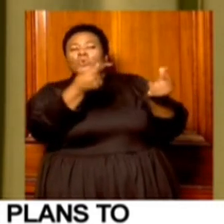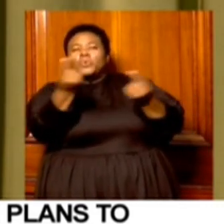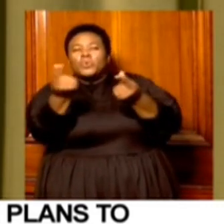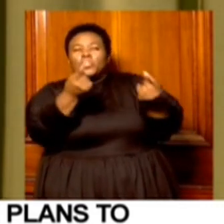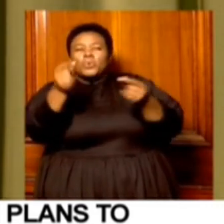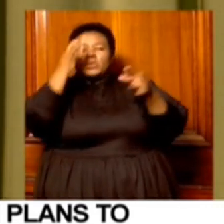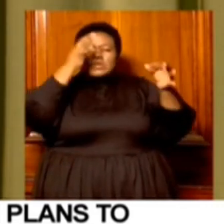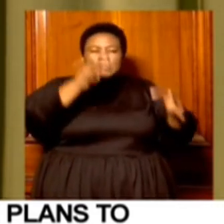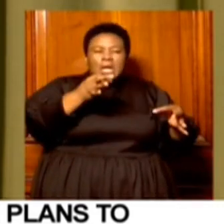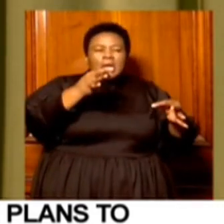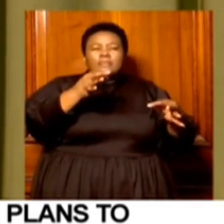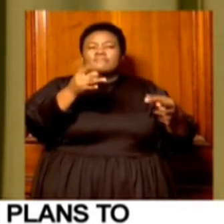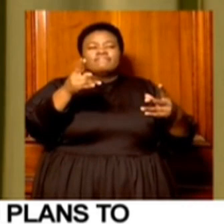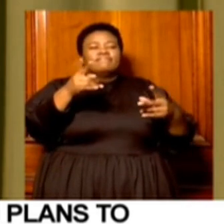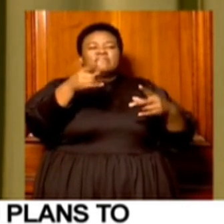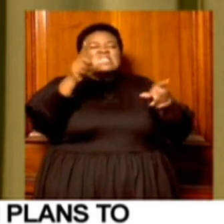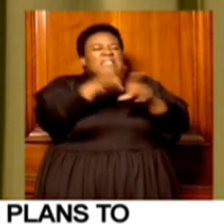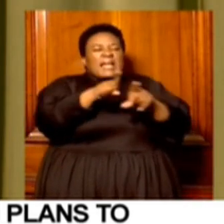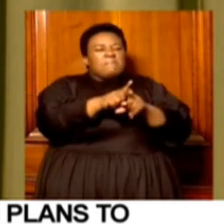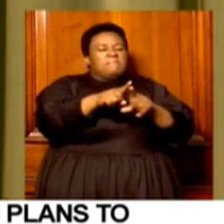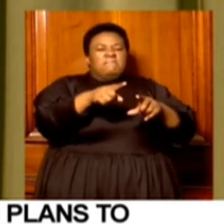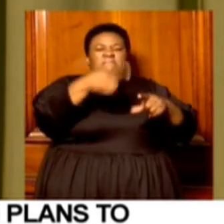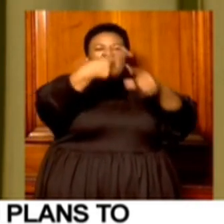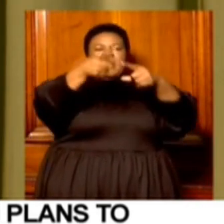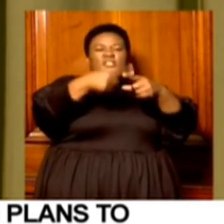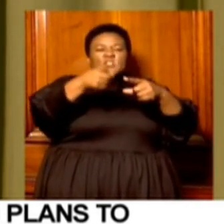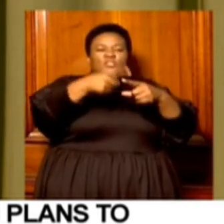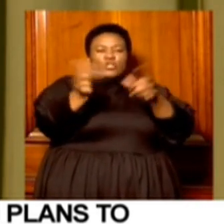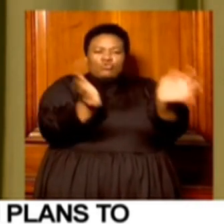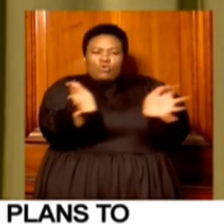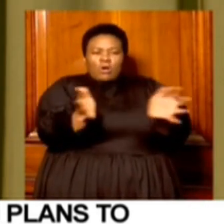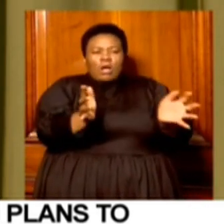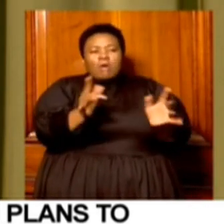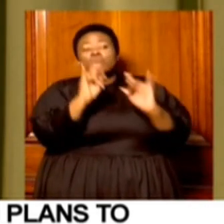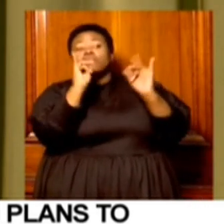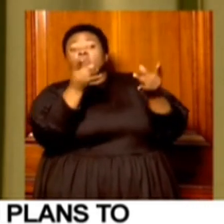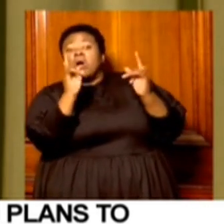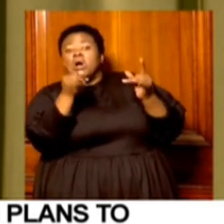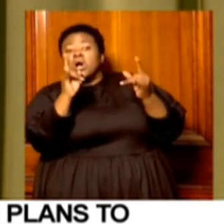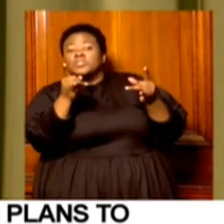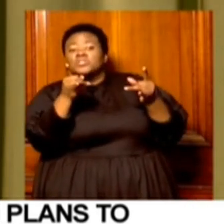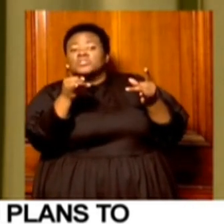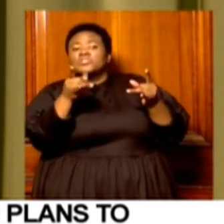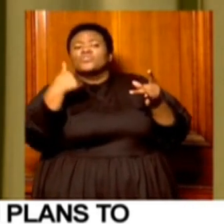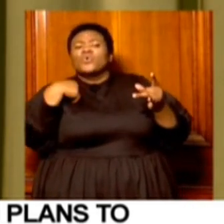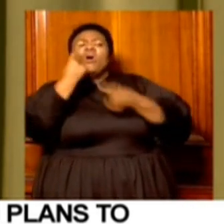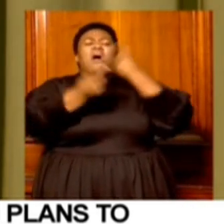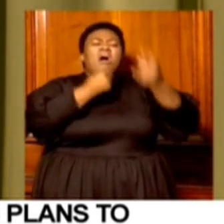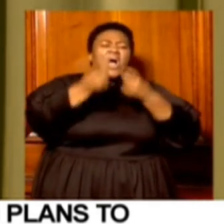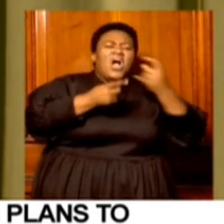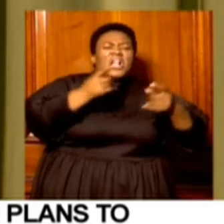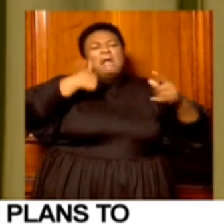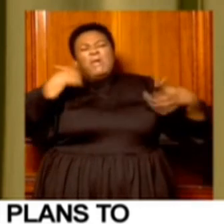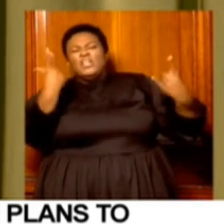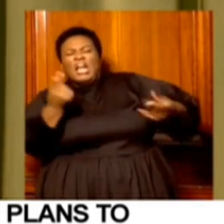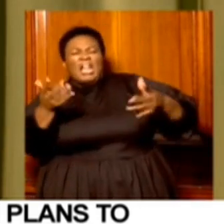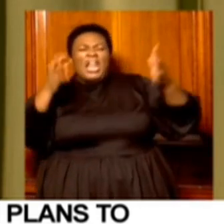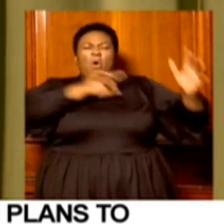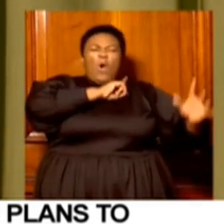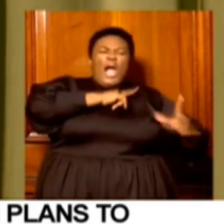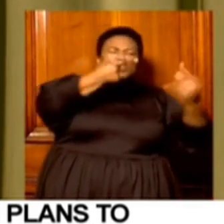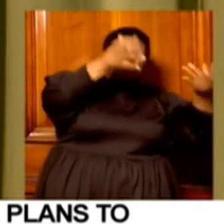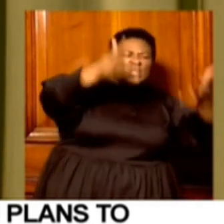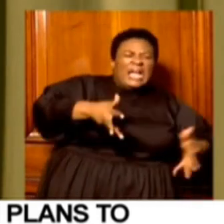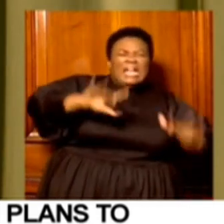any match, you speak like as if you can do wonders when you are inside. You can score goals, it's